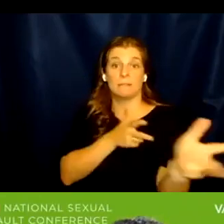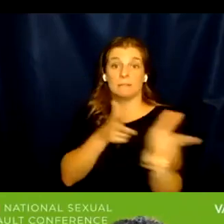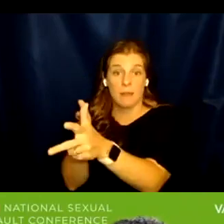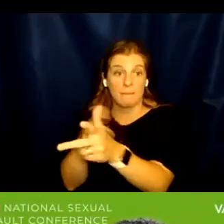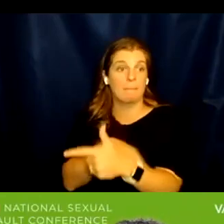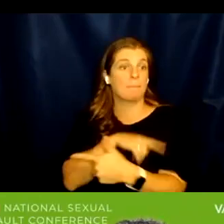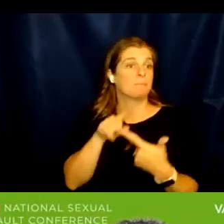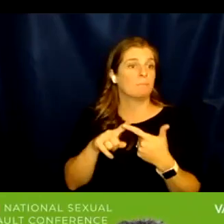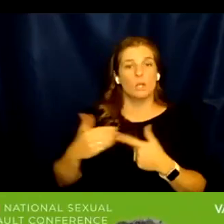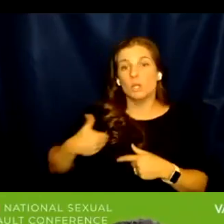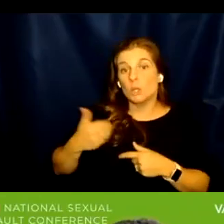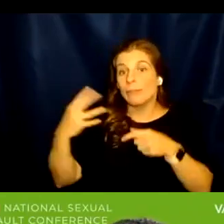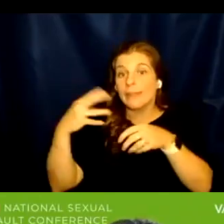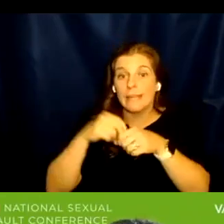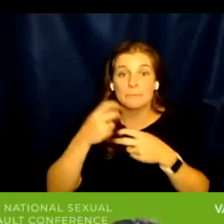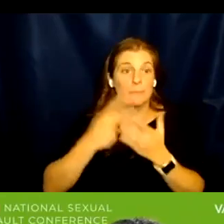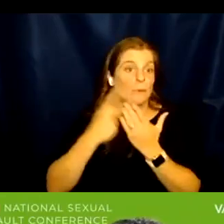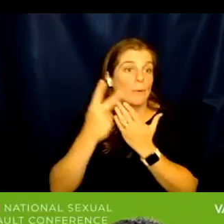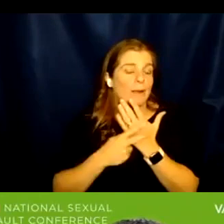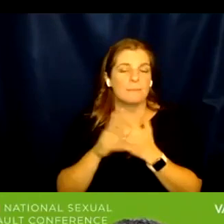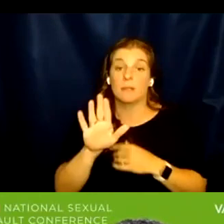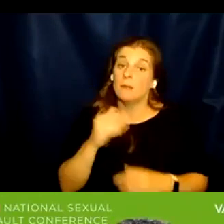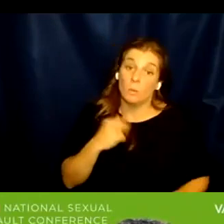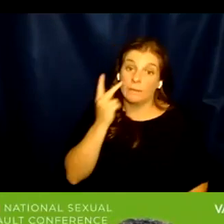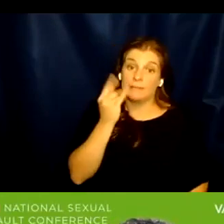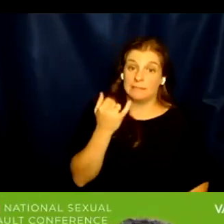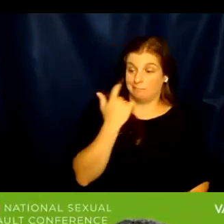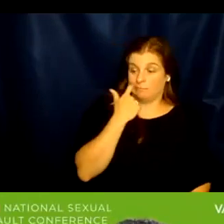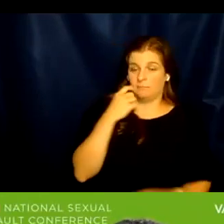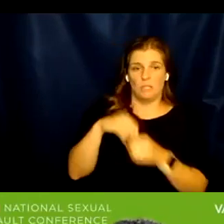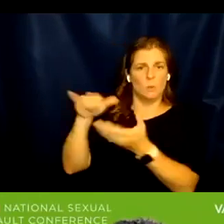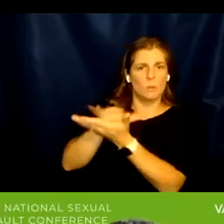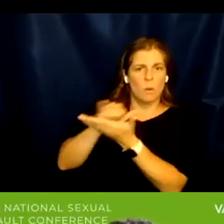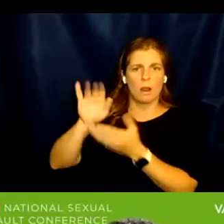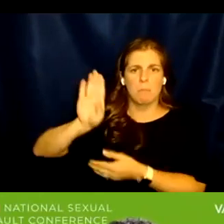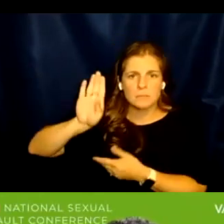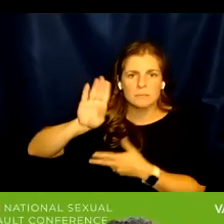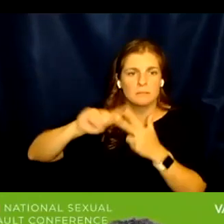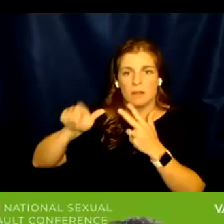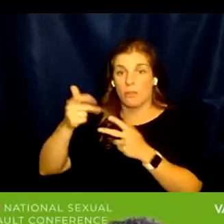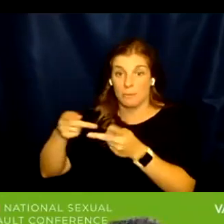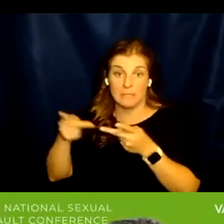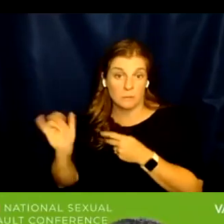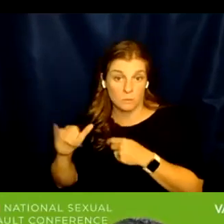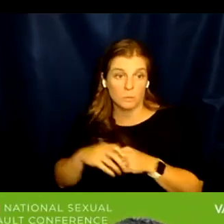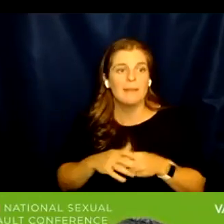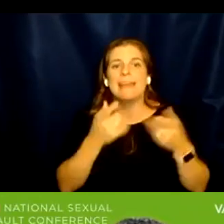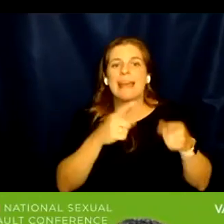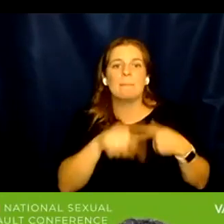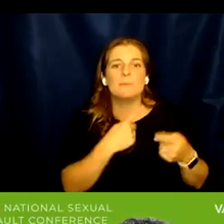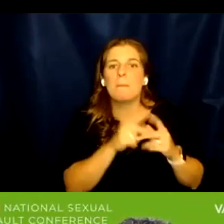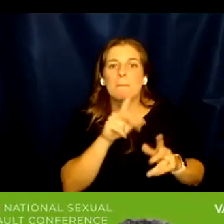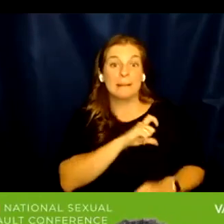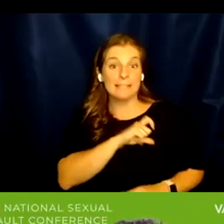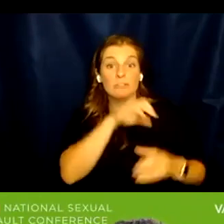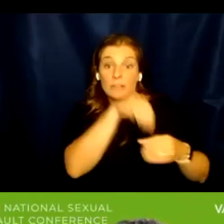engagement programs. And we've seen this recently in New York and Boston and other places. It happens when police are stationed in